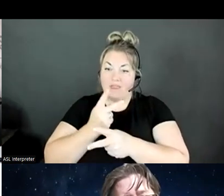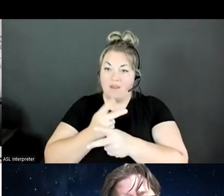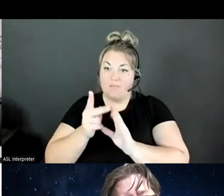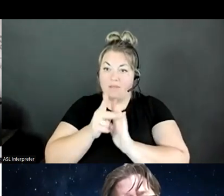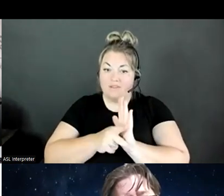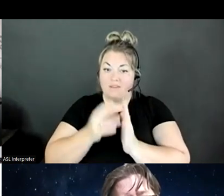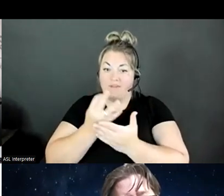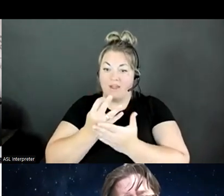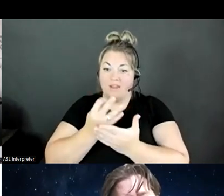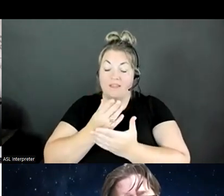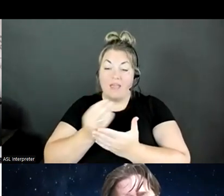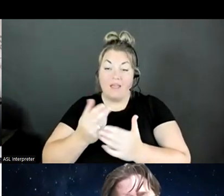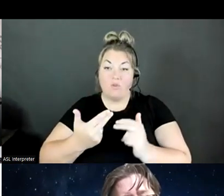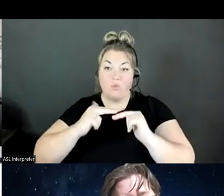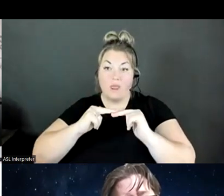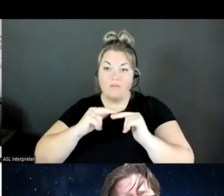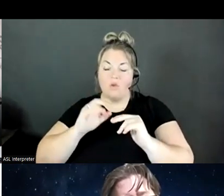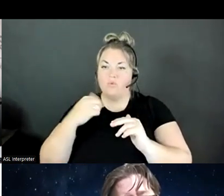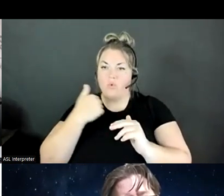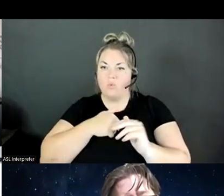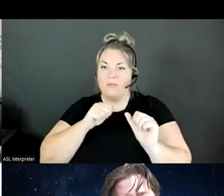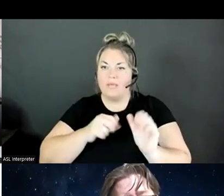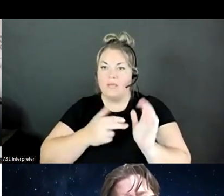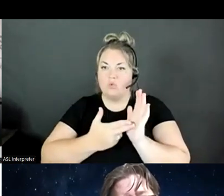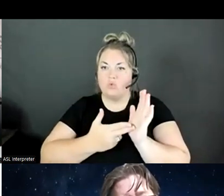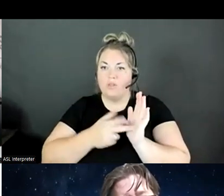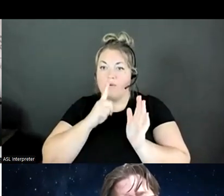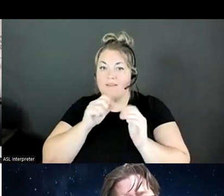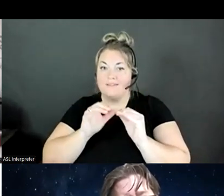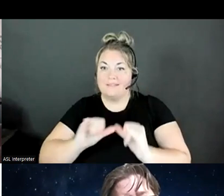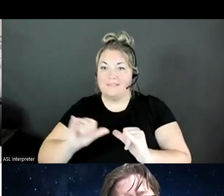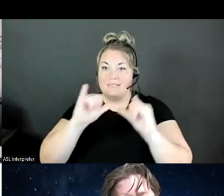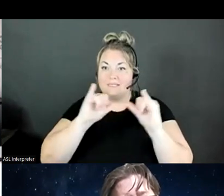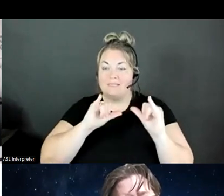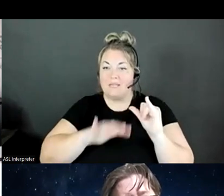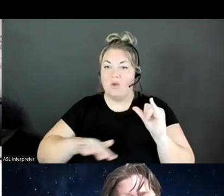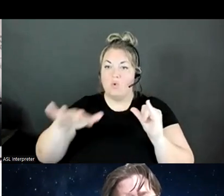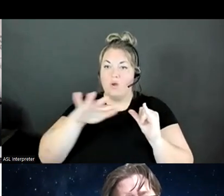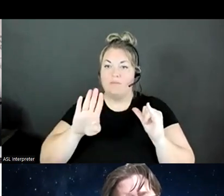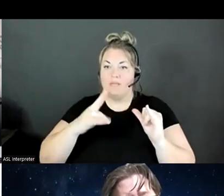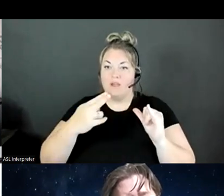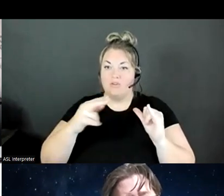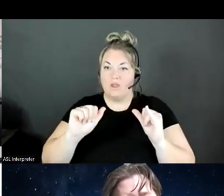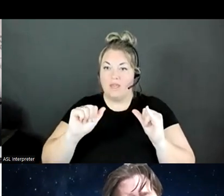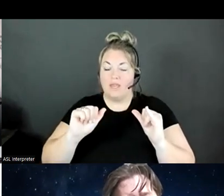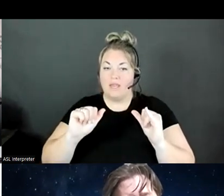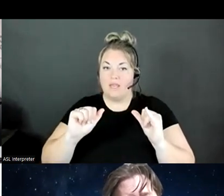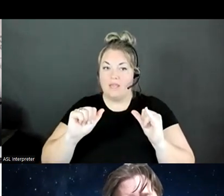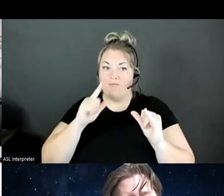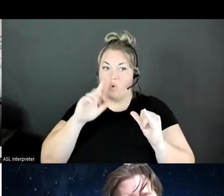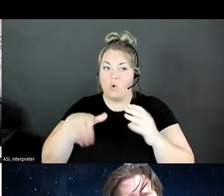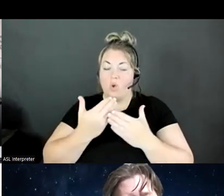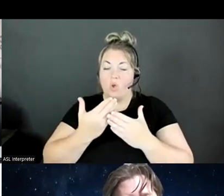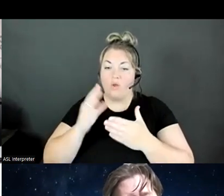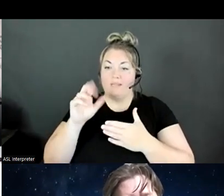financing and the raise, so that we can ensure that there is consistency across the BHA for both care